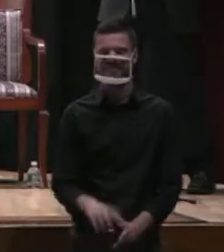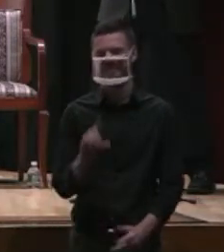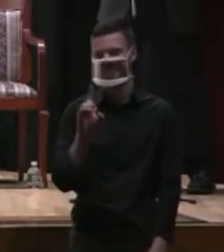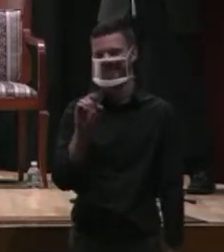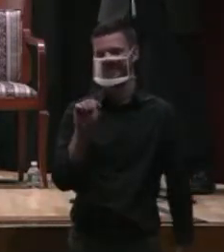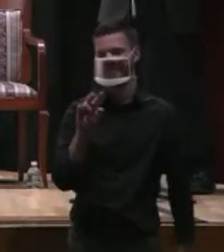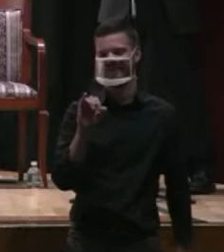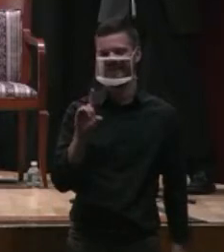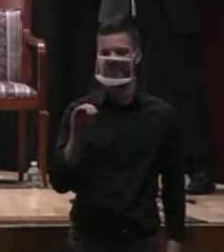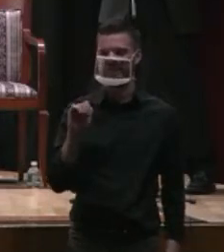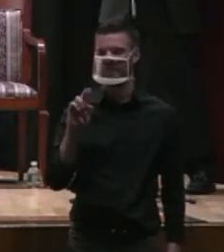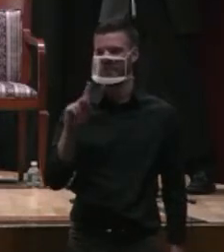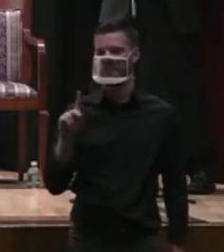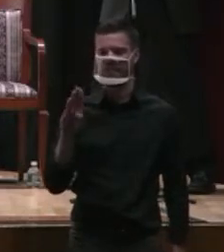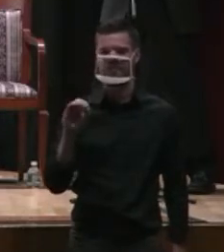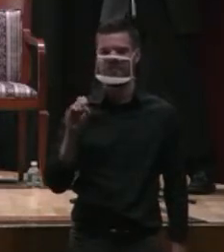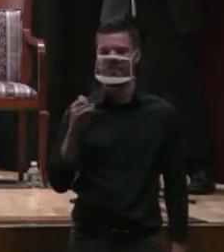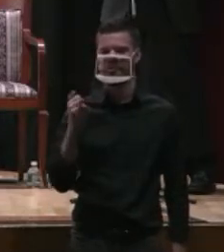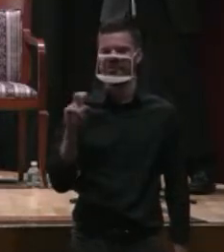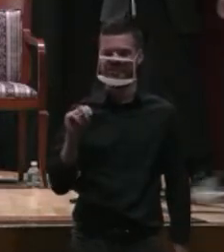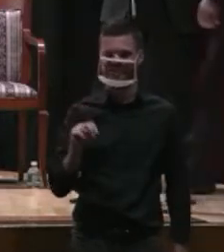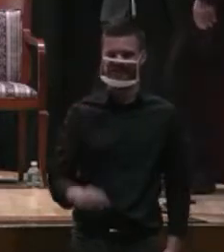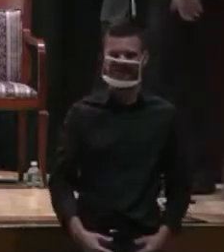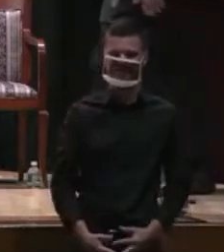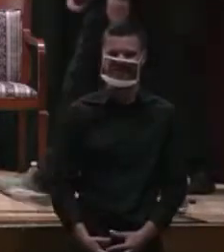David Mark Boshin.